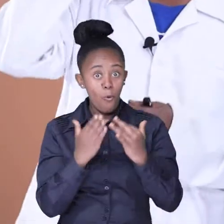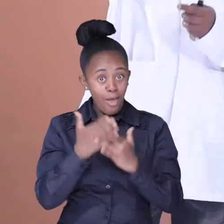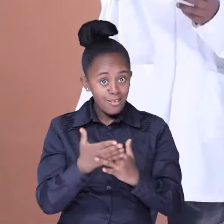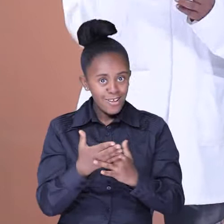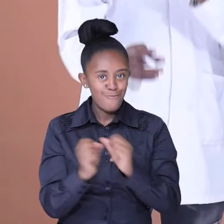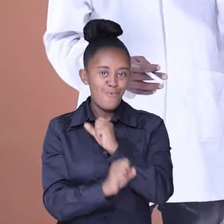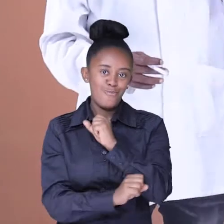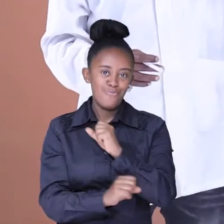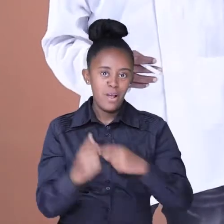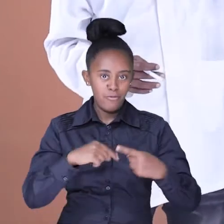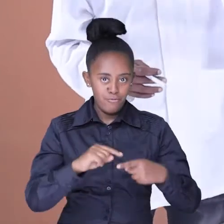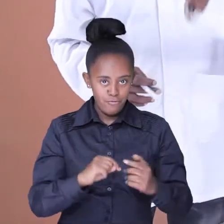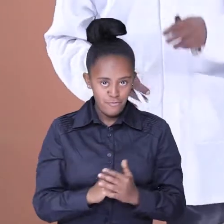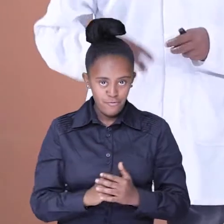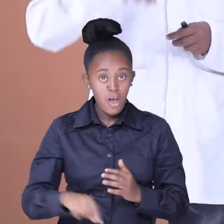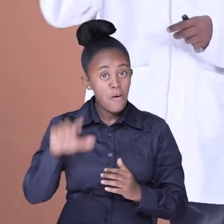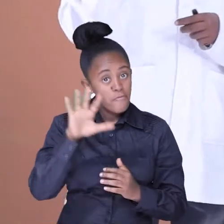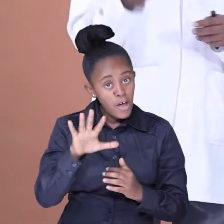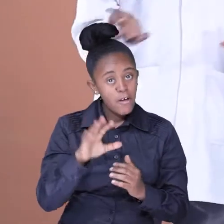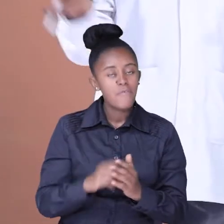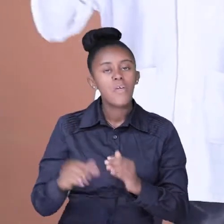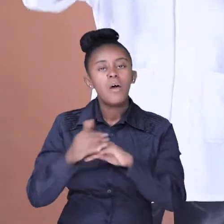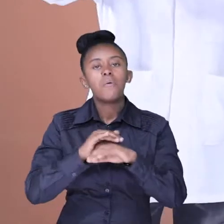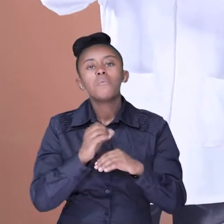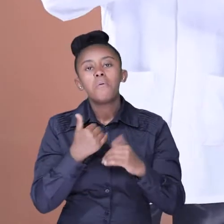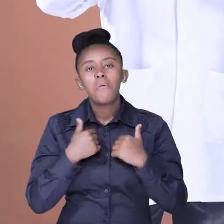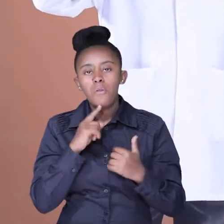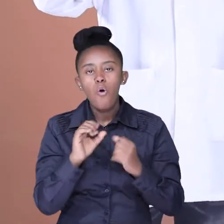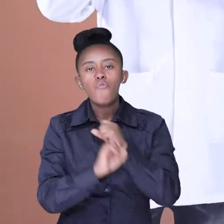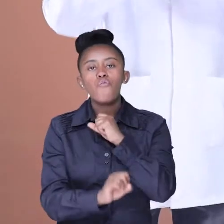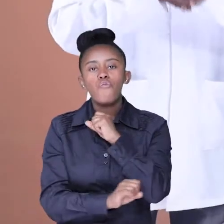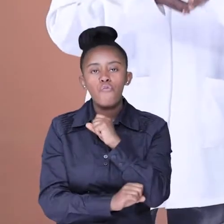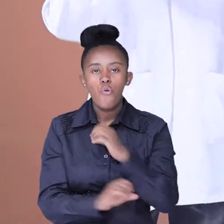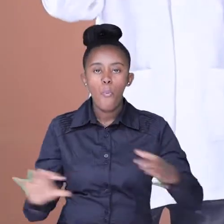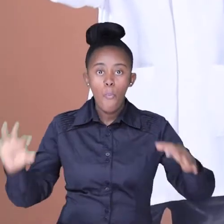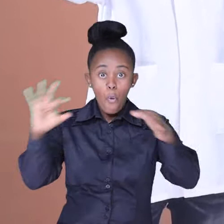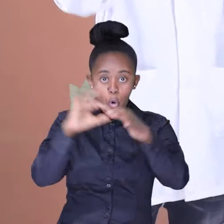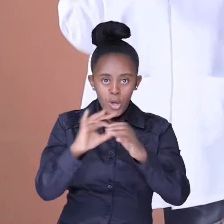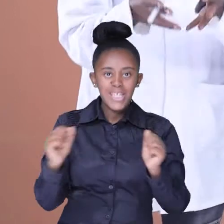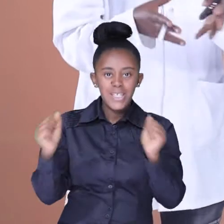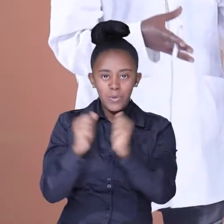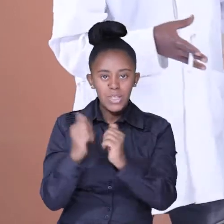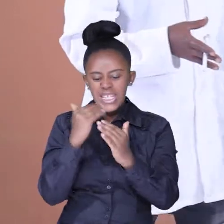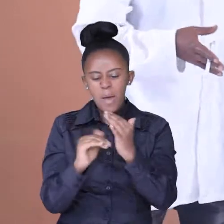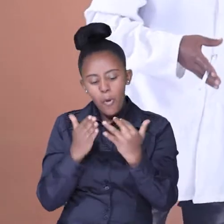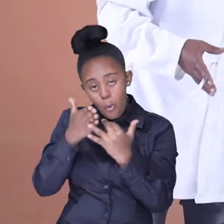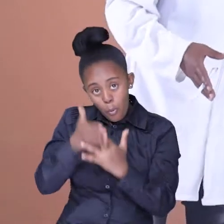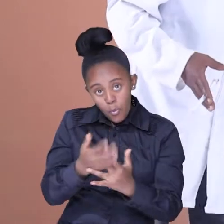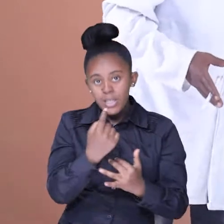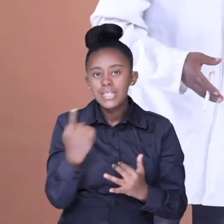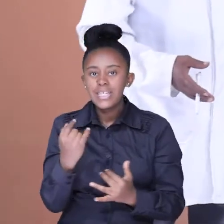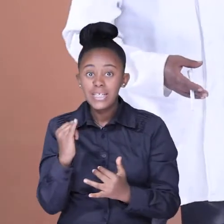when an atom which have 5 valence electron in outermost shell forms a bond with semiconductor such